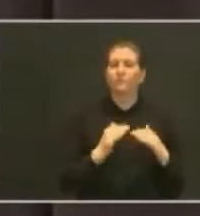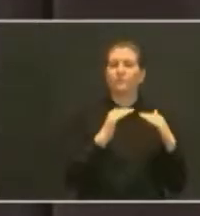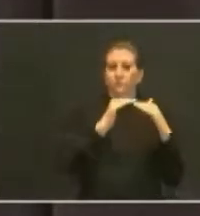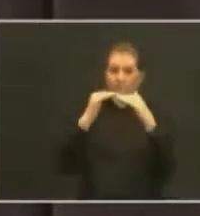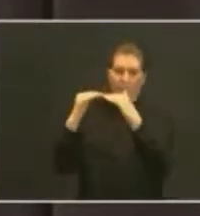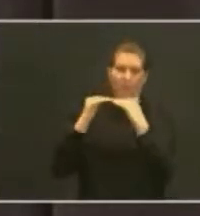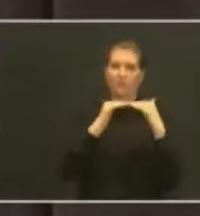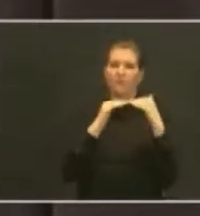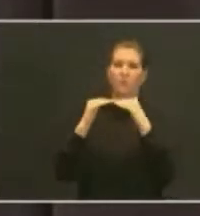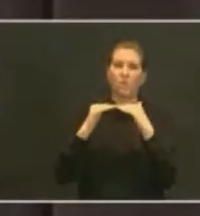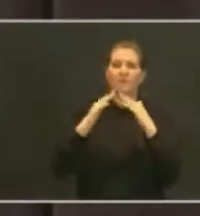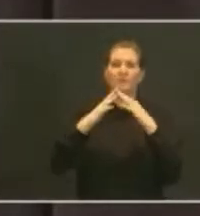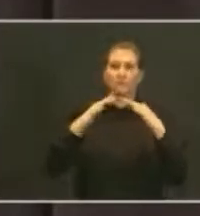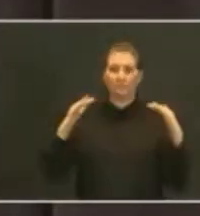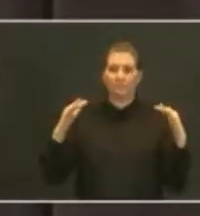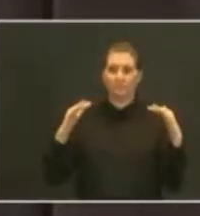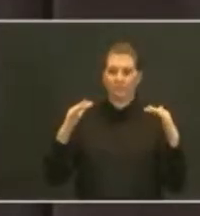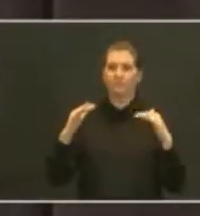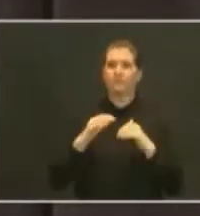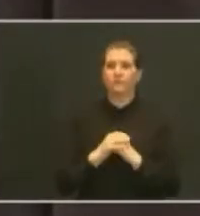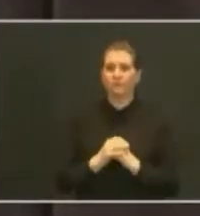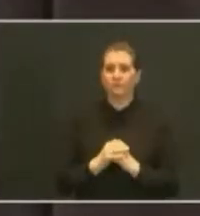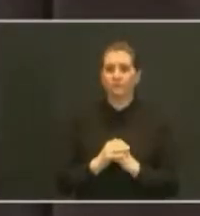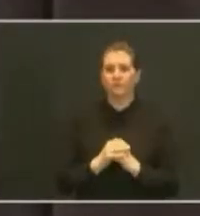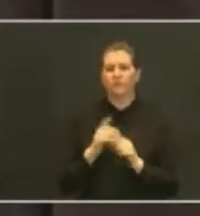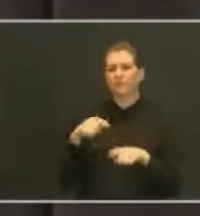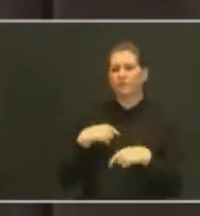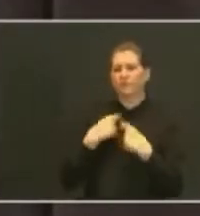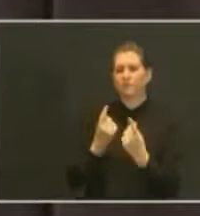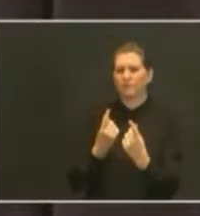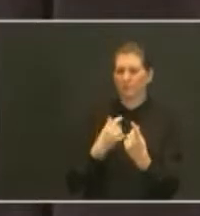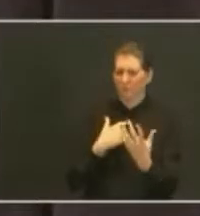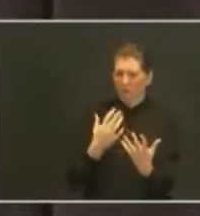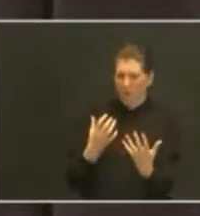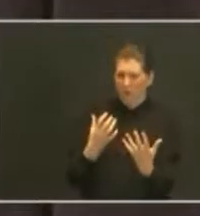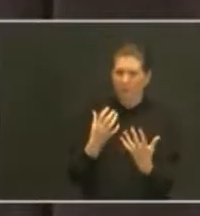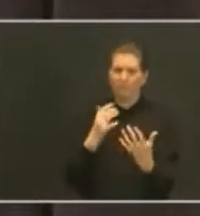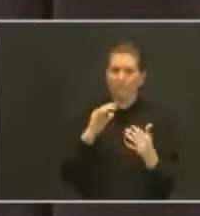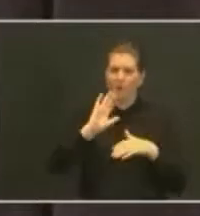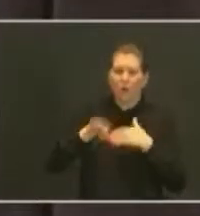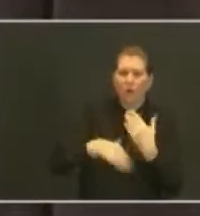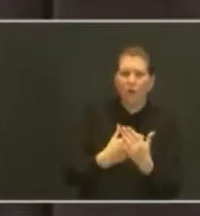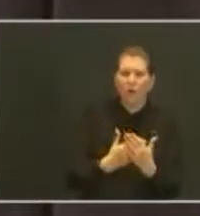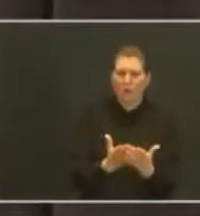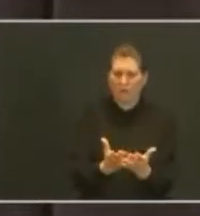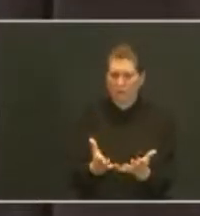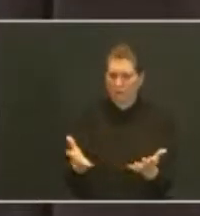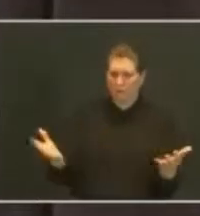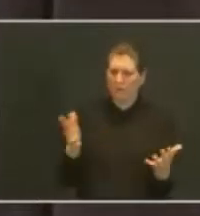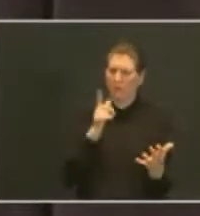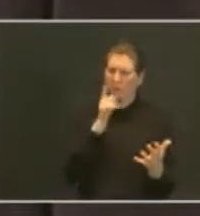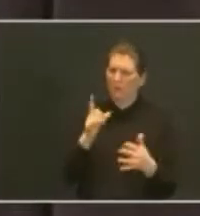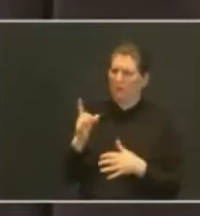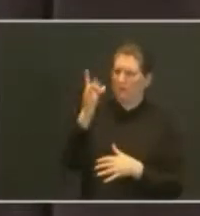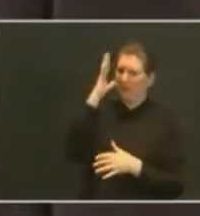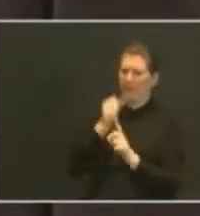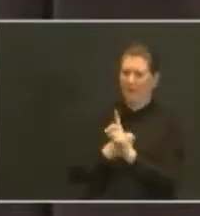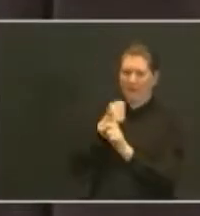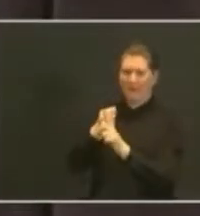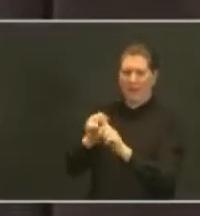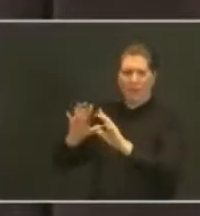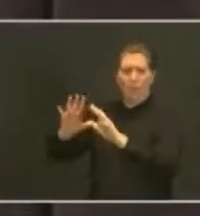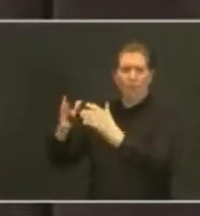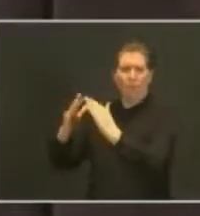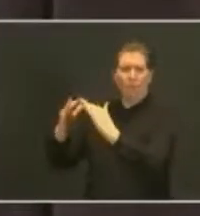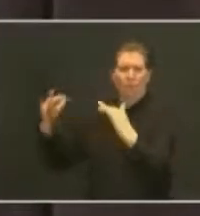a focus throughout this response on getting resources to the places who are hardest hit. We have talked a lot about the